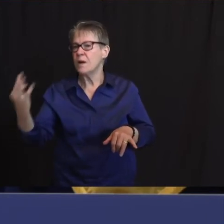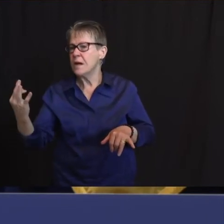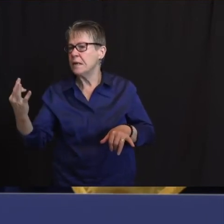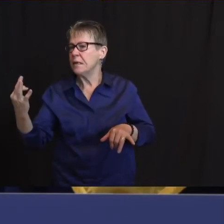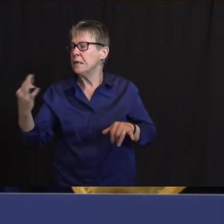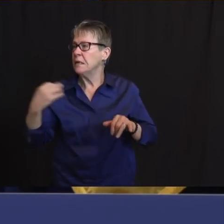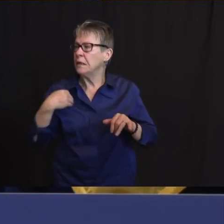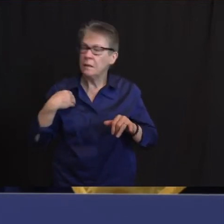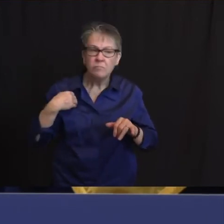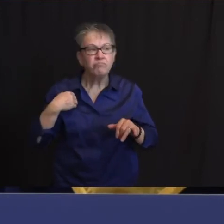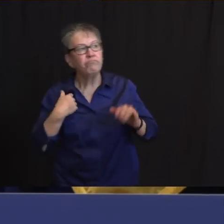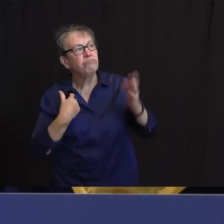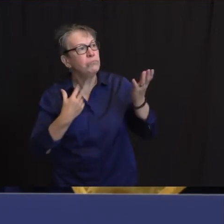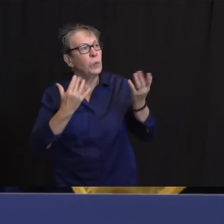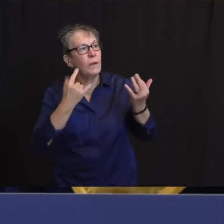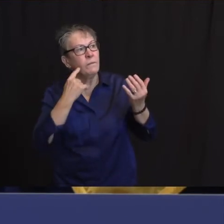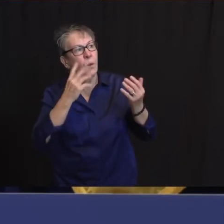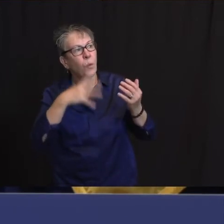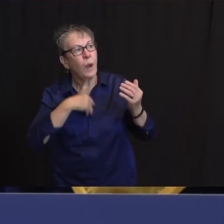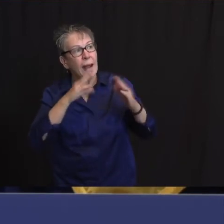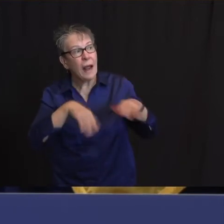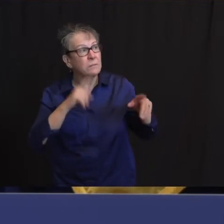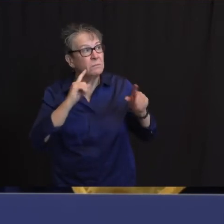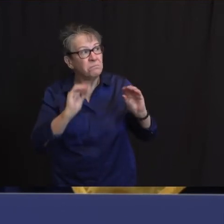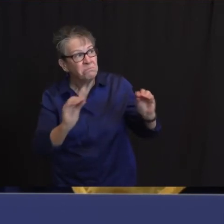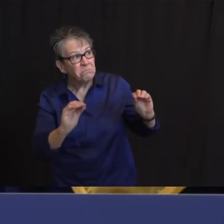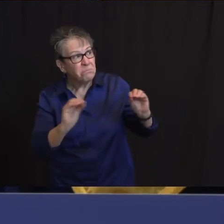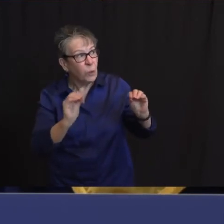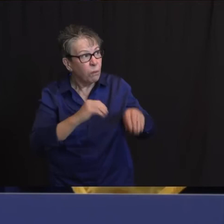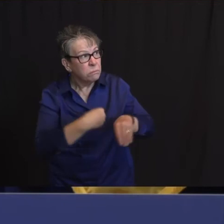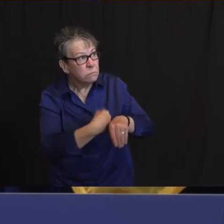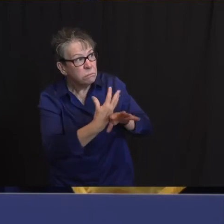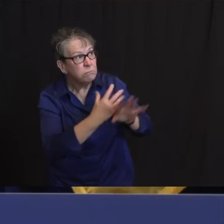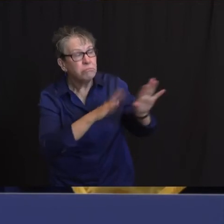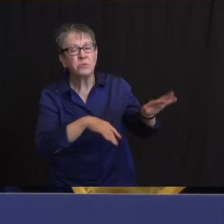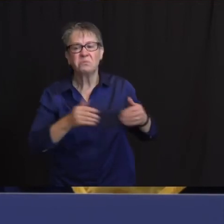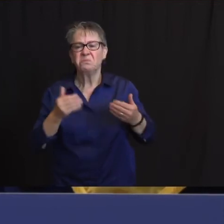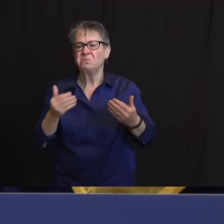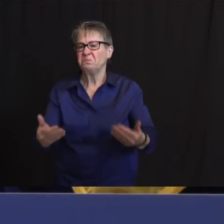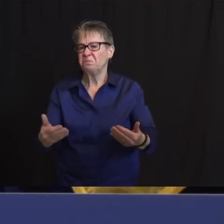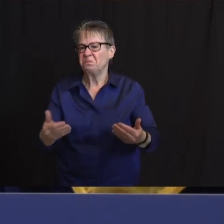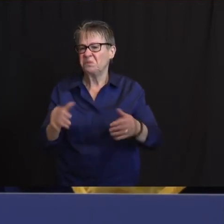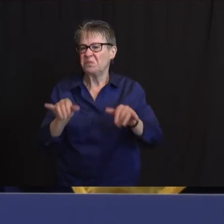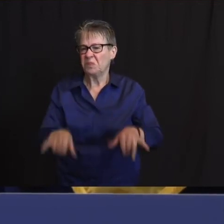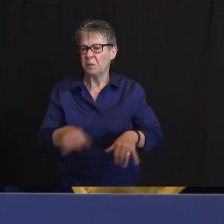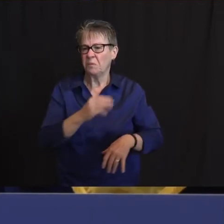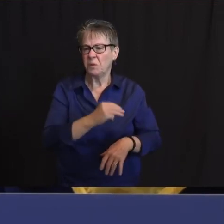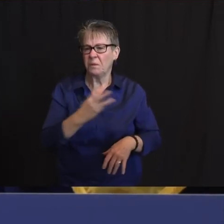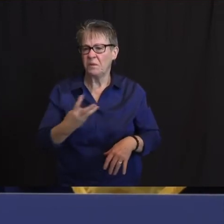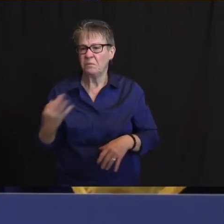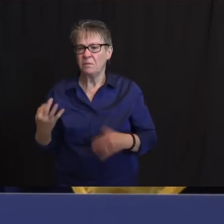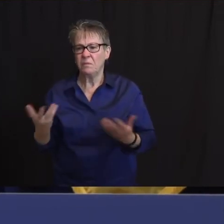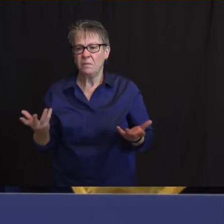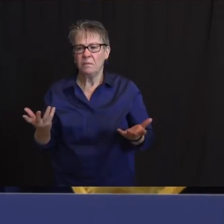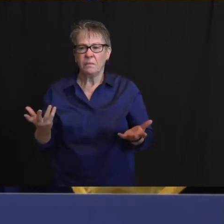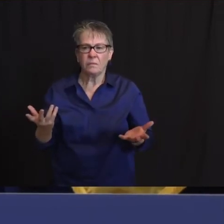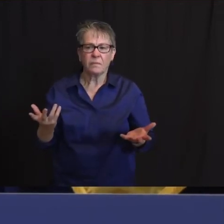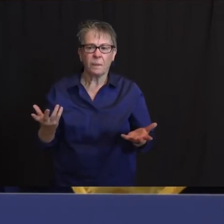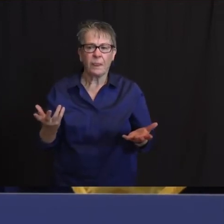engagements such as these broad VTCs that we've been so used to having over the past almost year. We're obviously in touch with